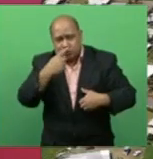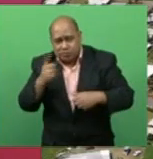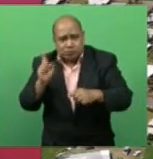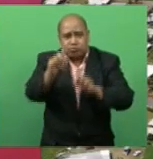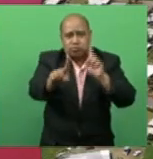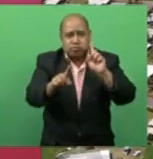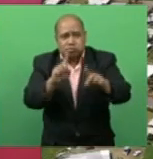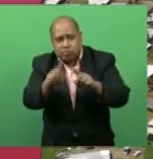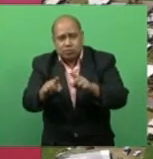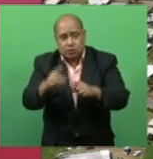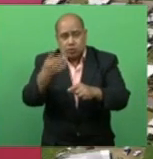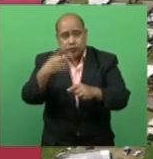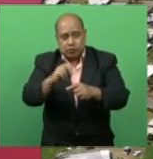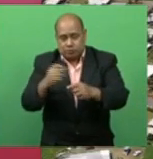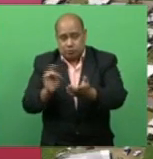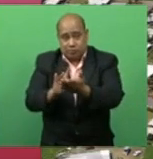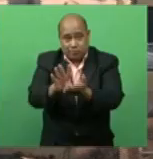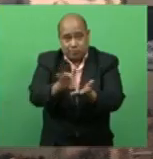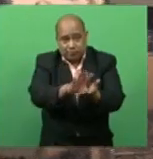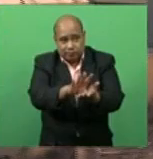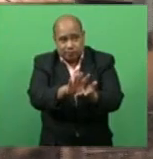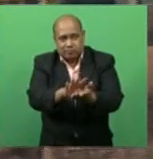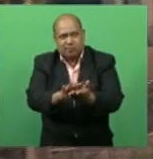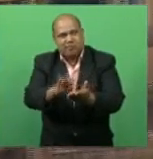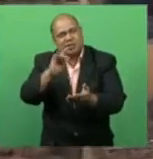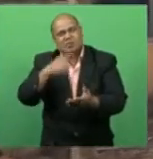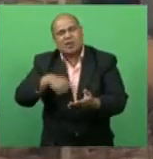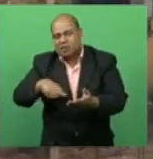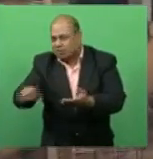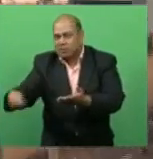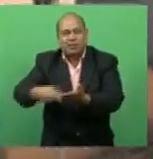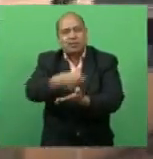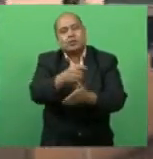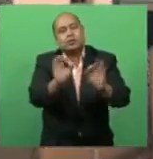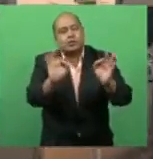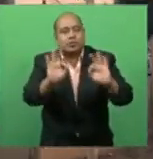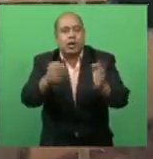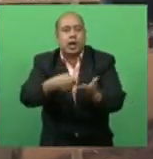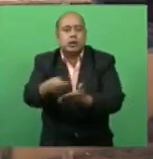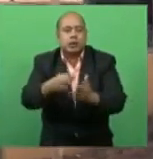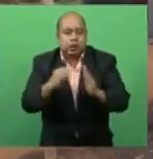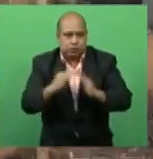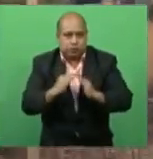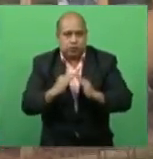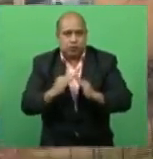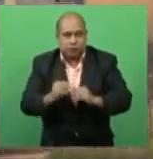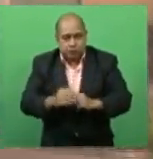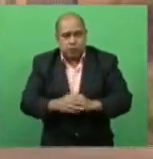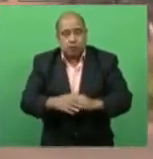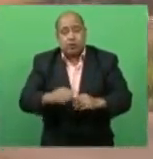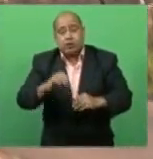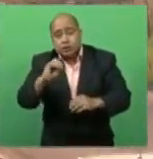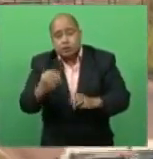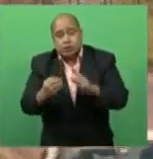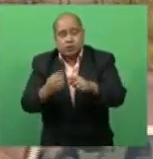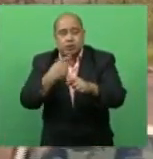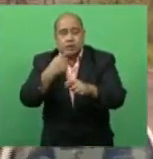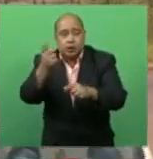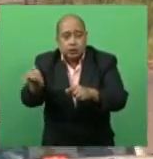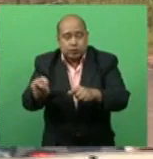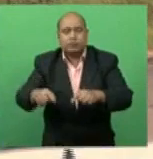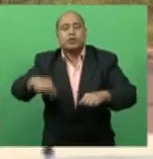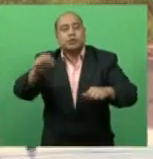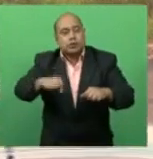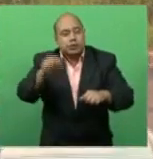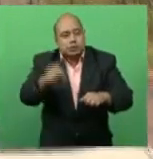because they are not able to meet the rental payments. Chief Executive Joel Abraham says they're also having to deal with complaints of some